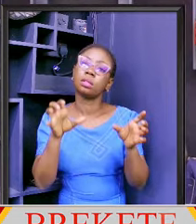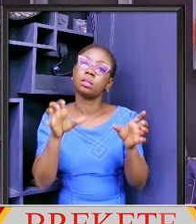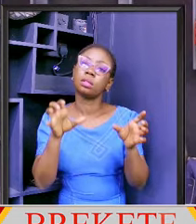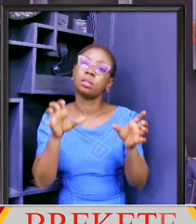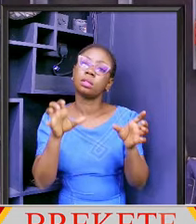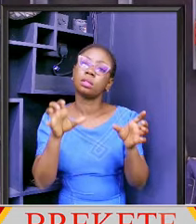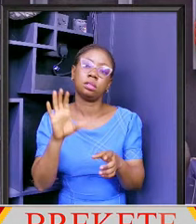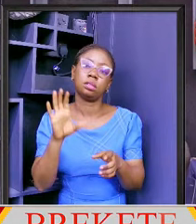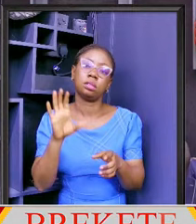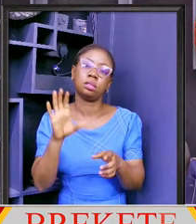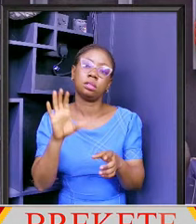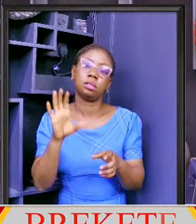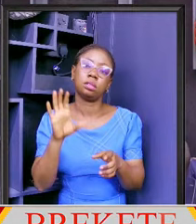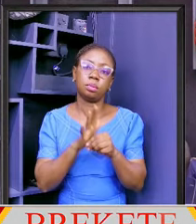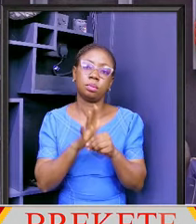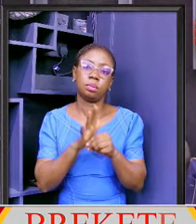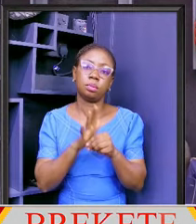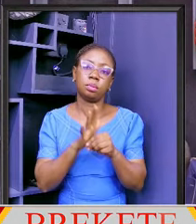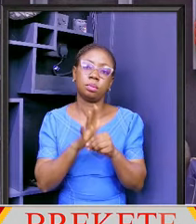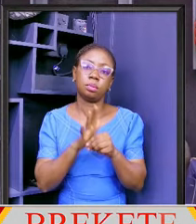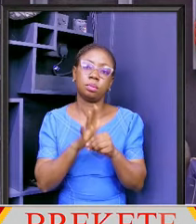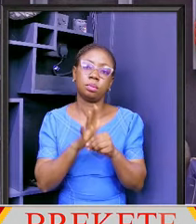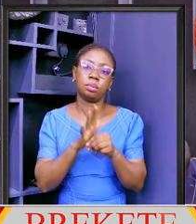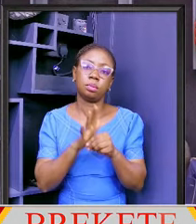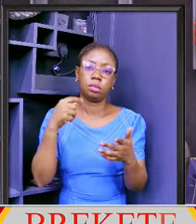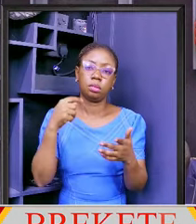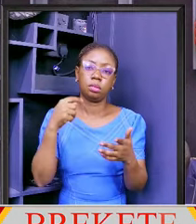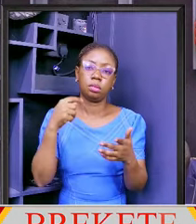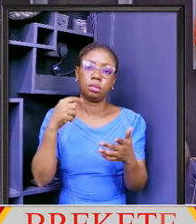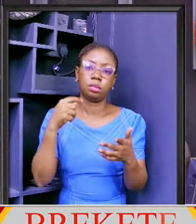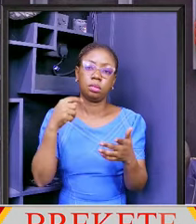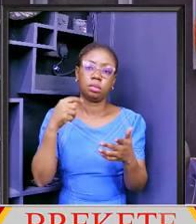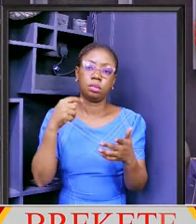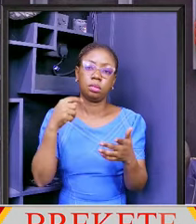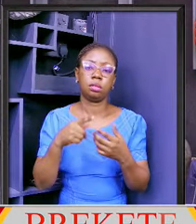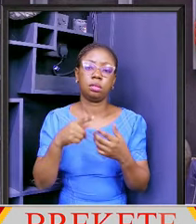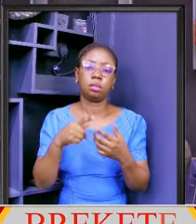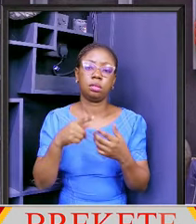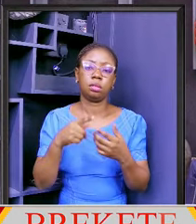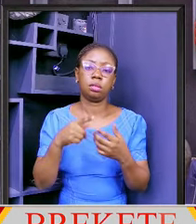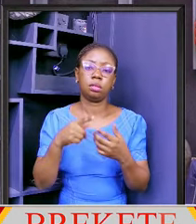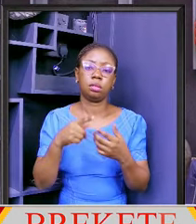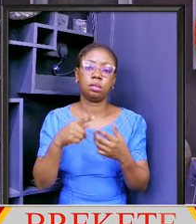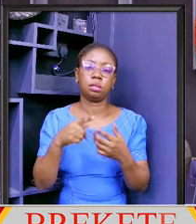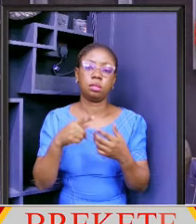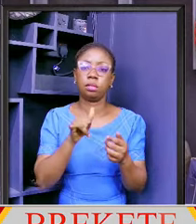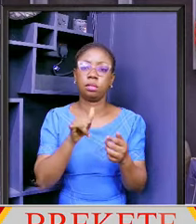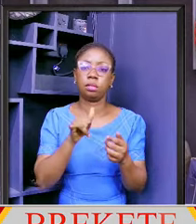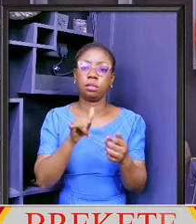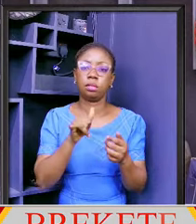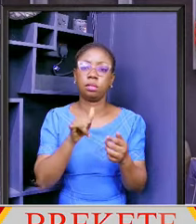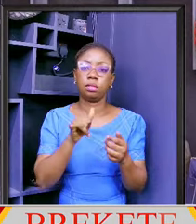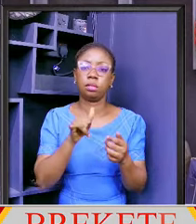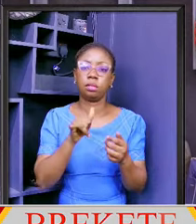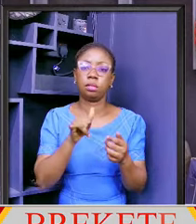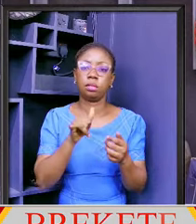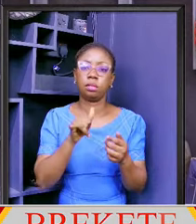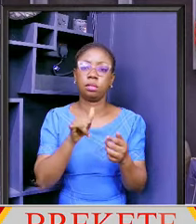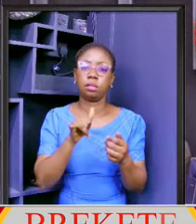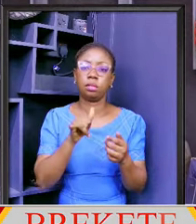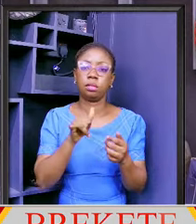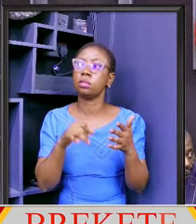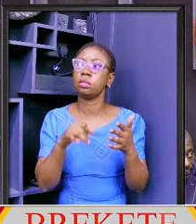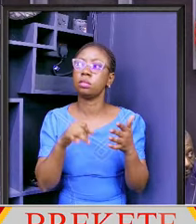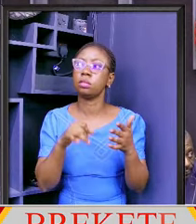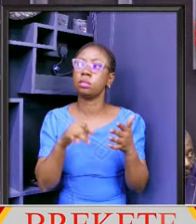that promised to cancel the certificate and return the original one, the former one. They didn't cancel it. Look at their list. Show all these documents now. As in